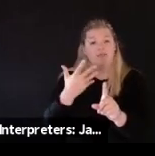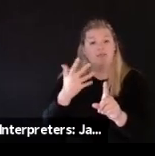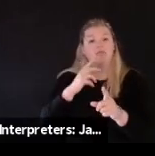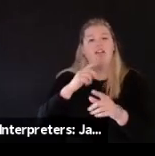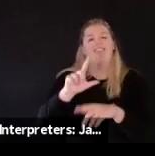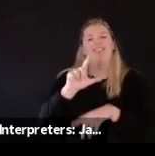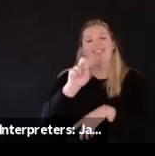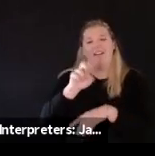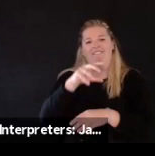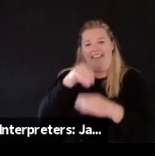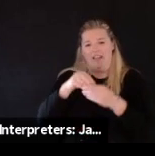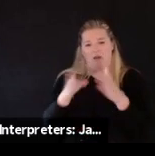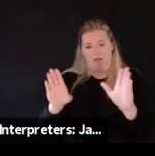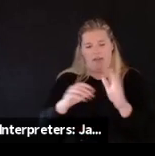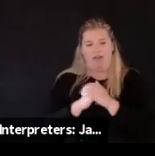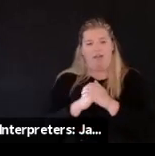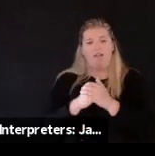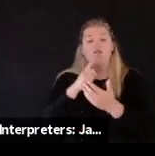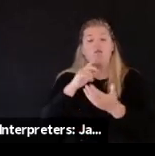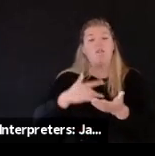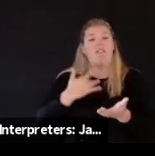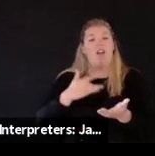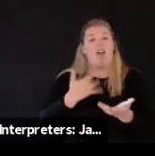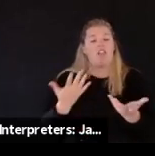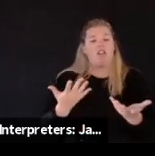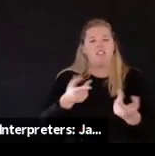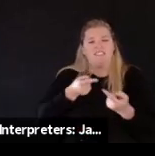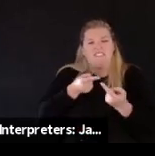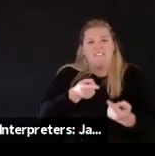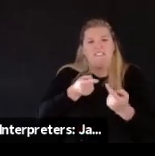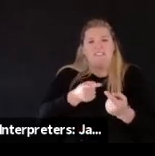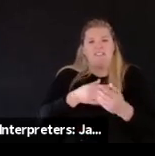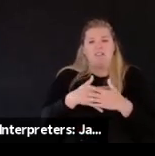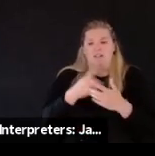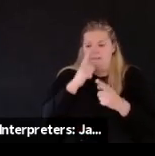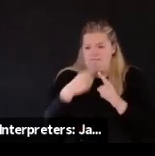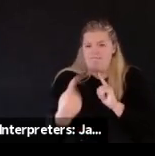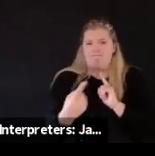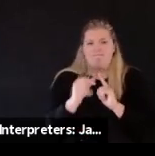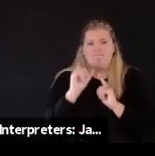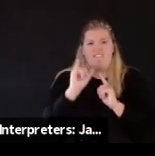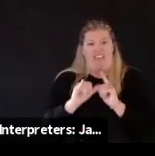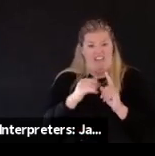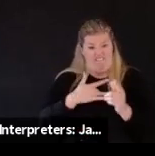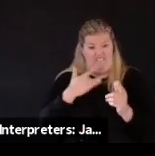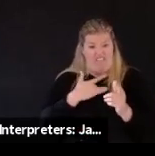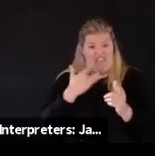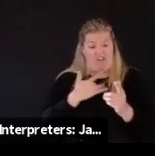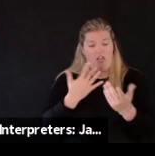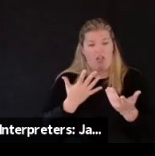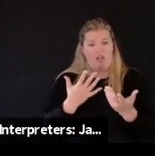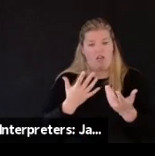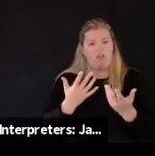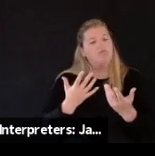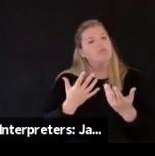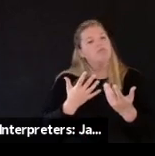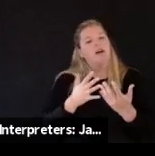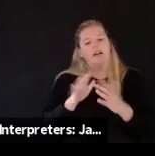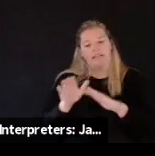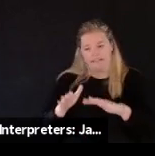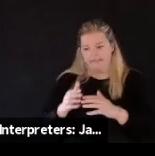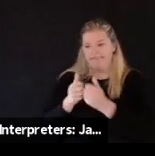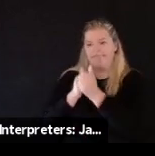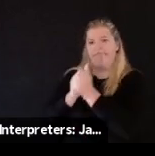of tension and strife and disagreement, let us be able to model the type of compassion that